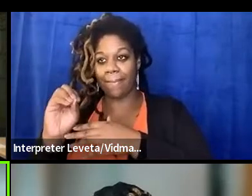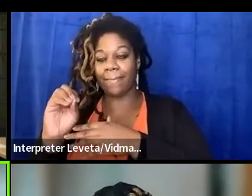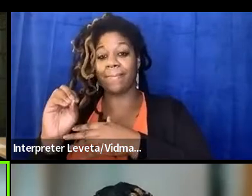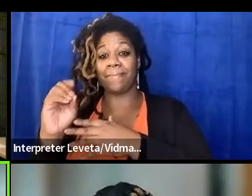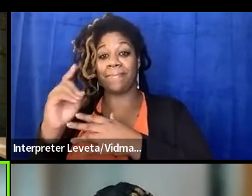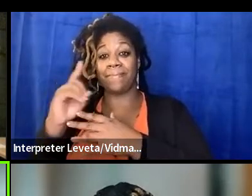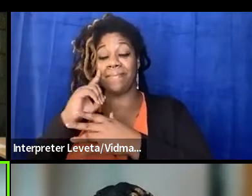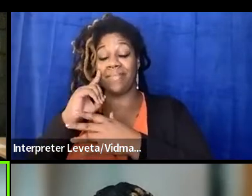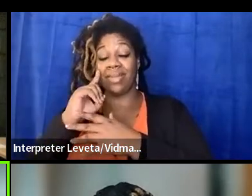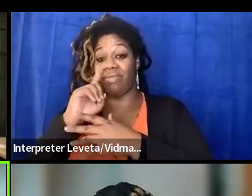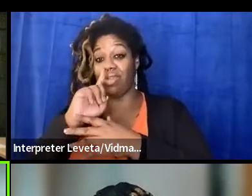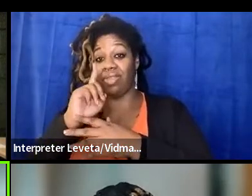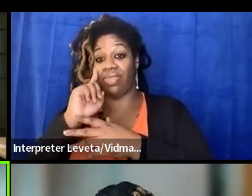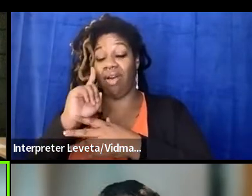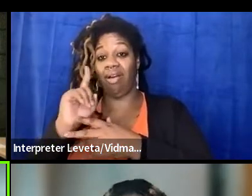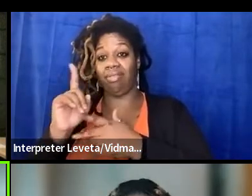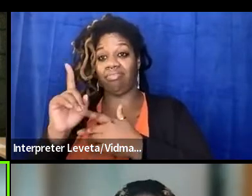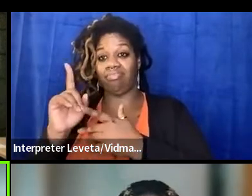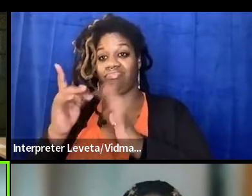great.